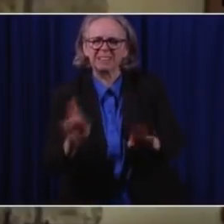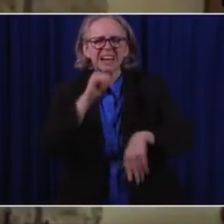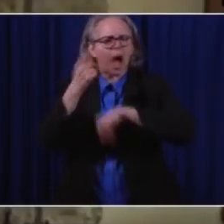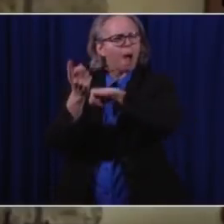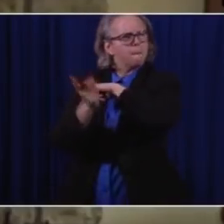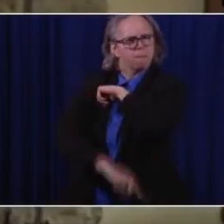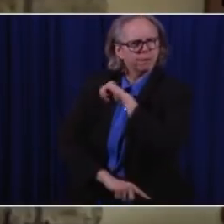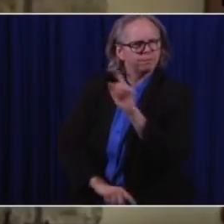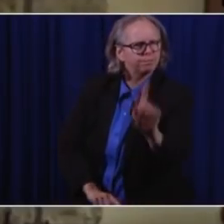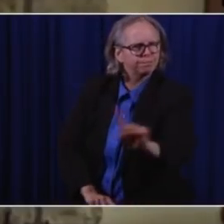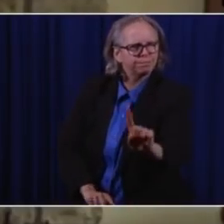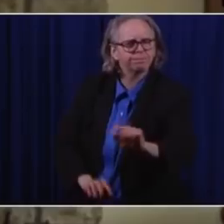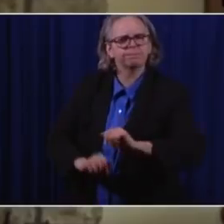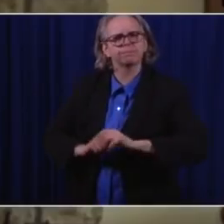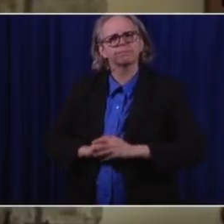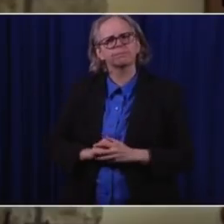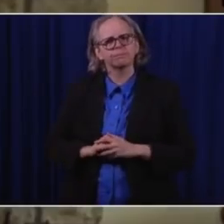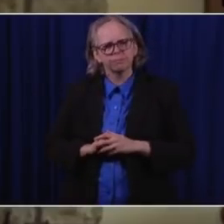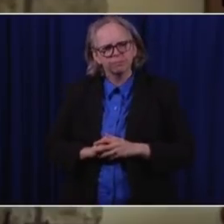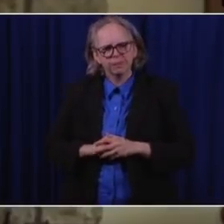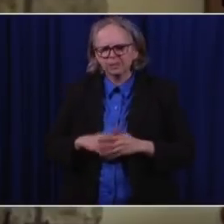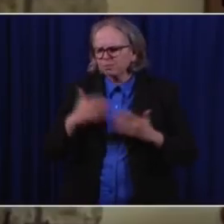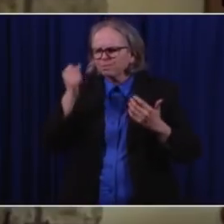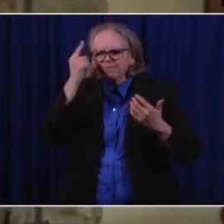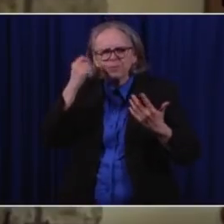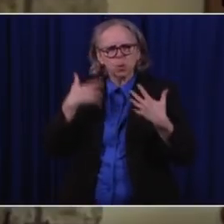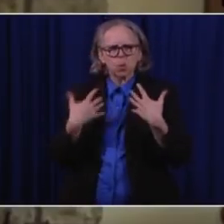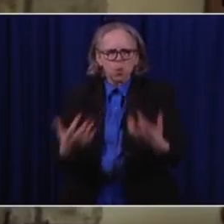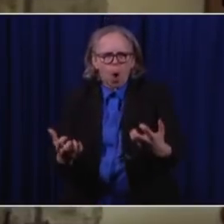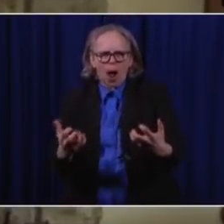thing, but it's trying to set what the right